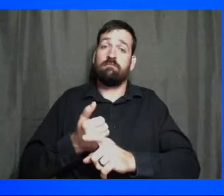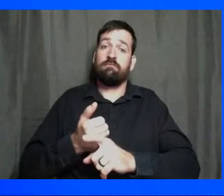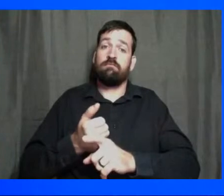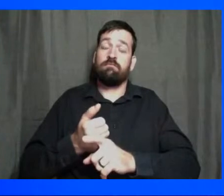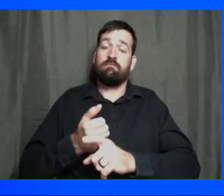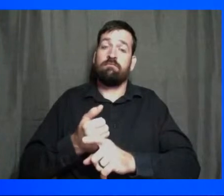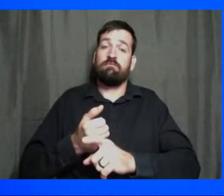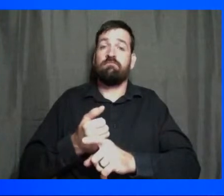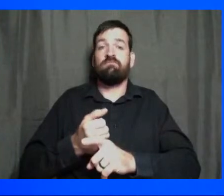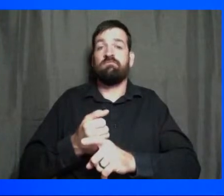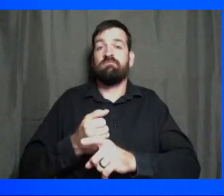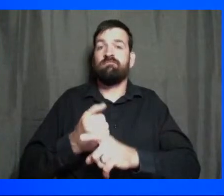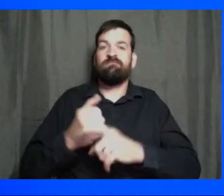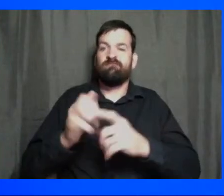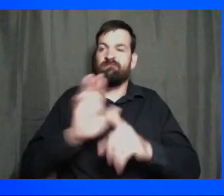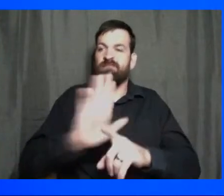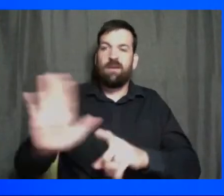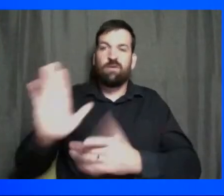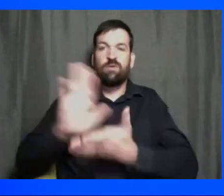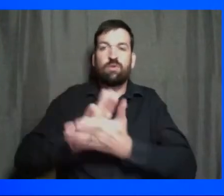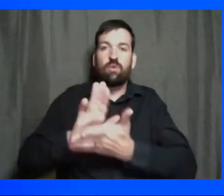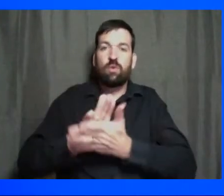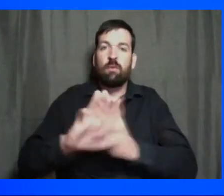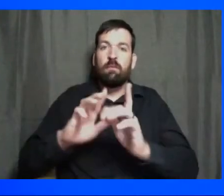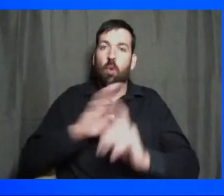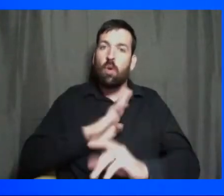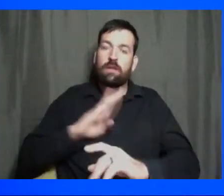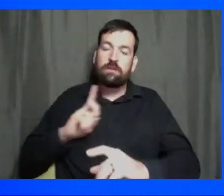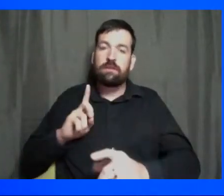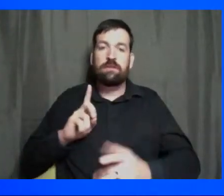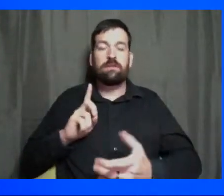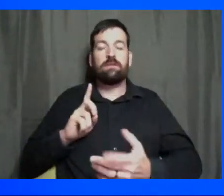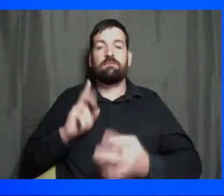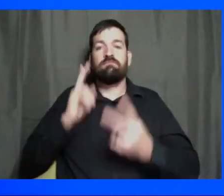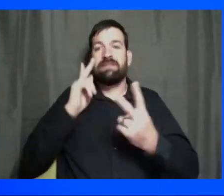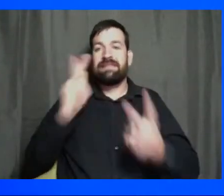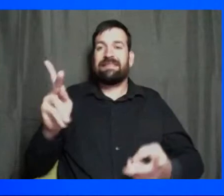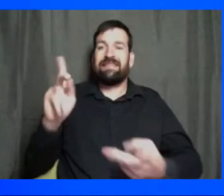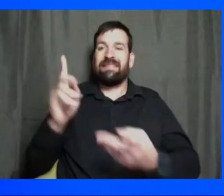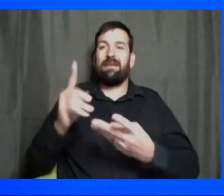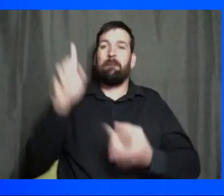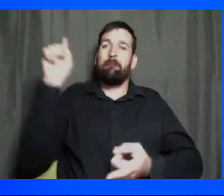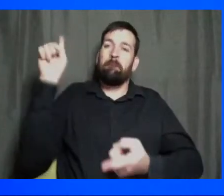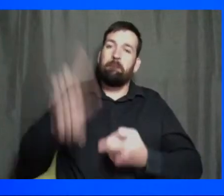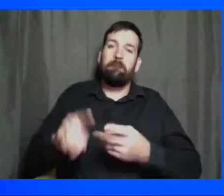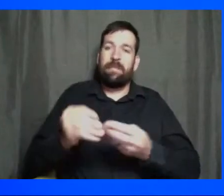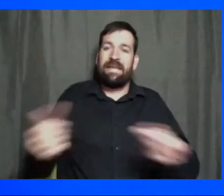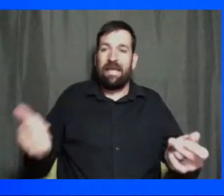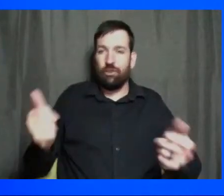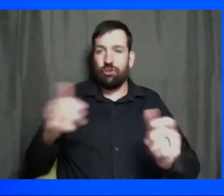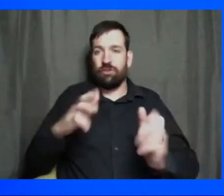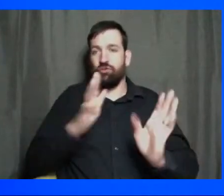and their school boards see the mitigation strategies in very, very,